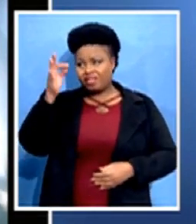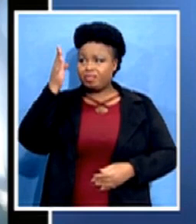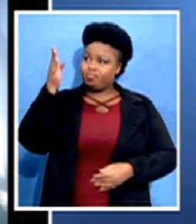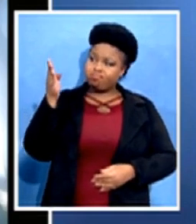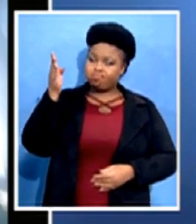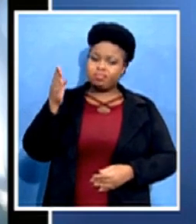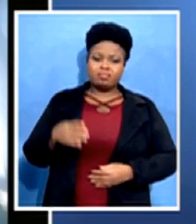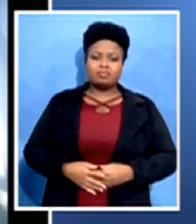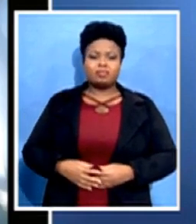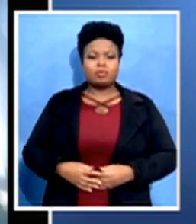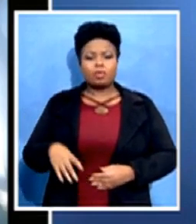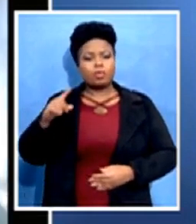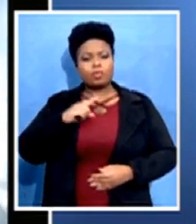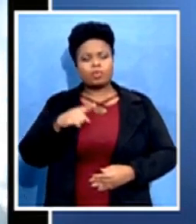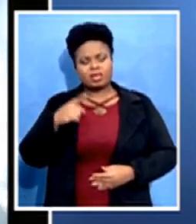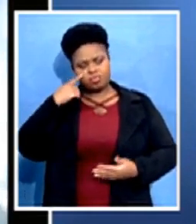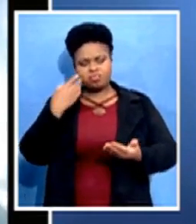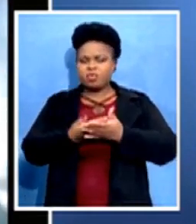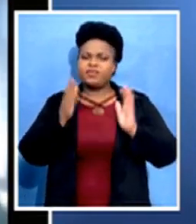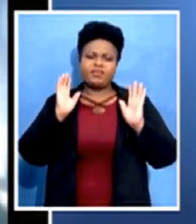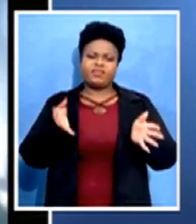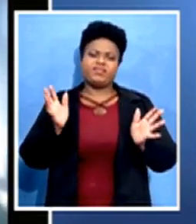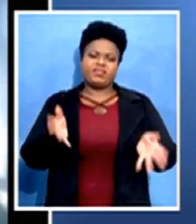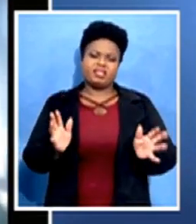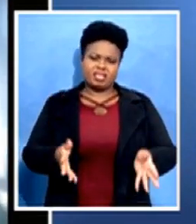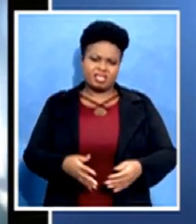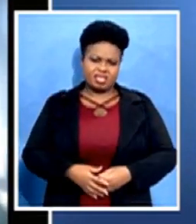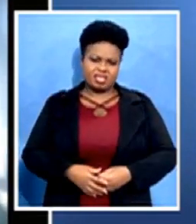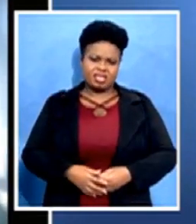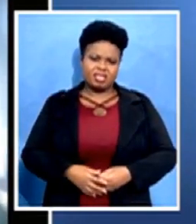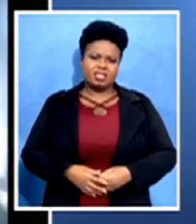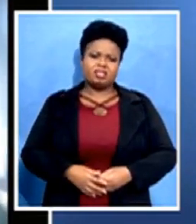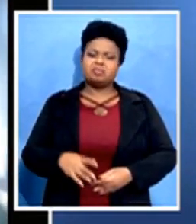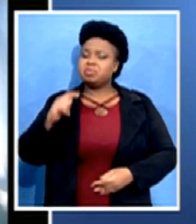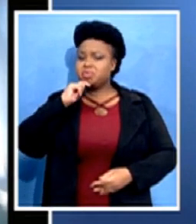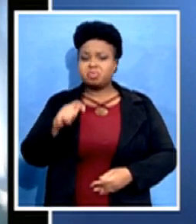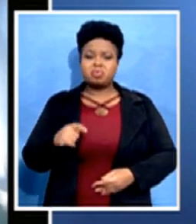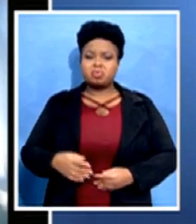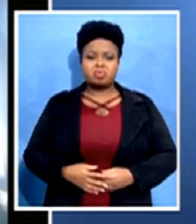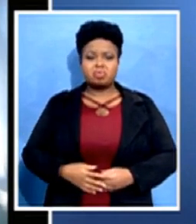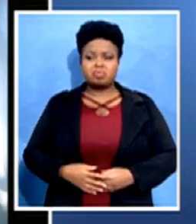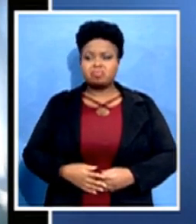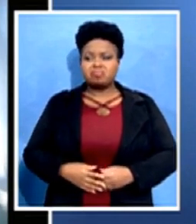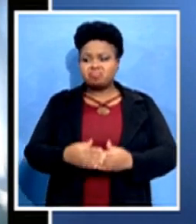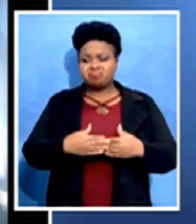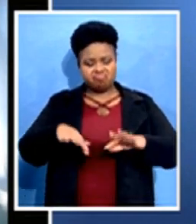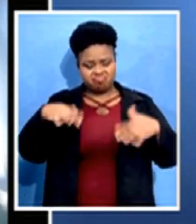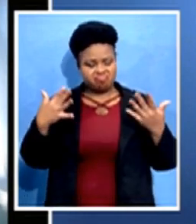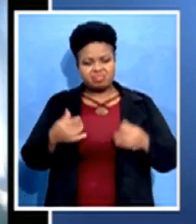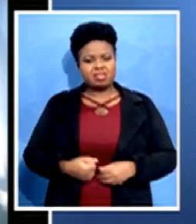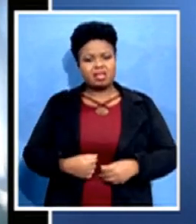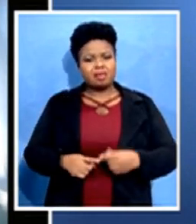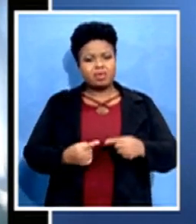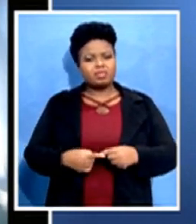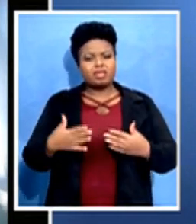beyond a reasonable doubt that they don't care about the healthcare system in South Africa. More especially